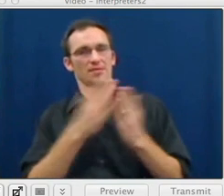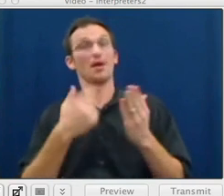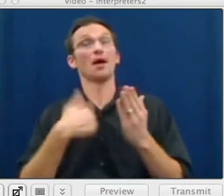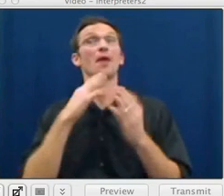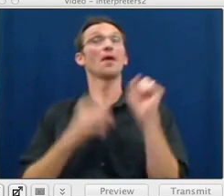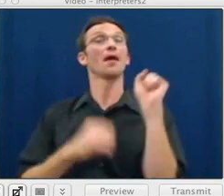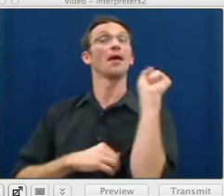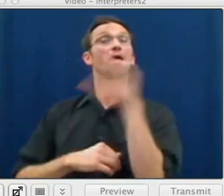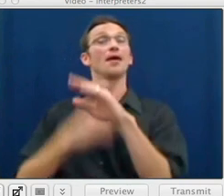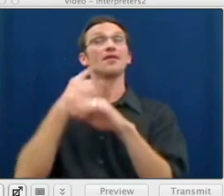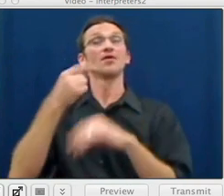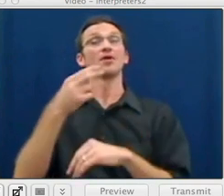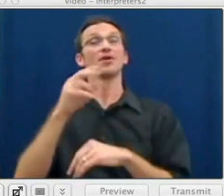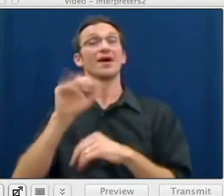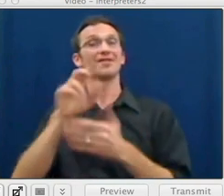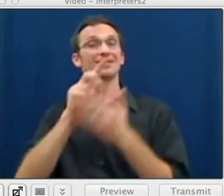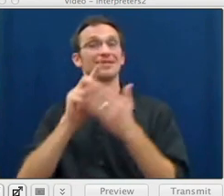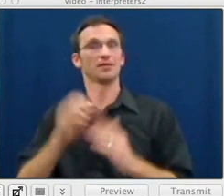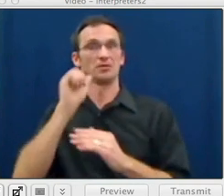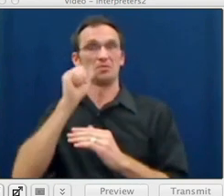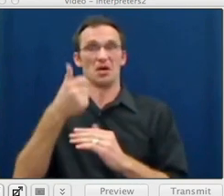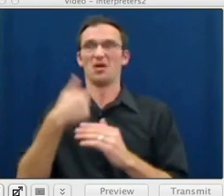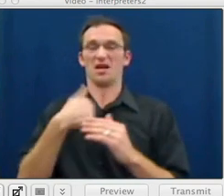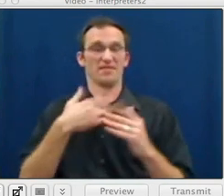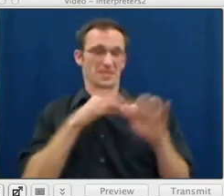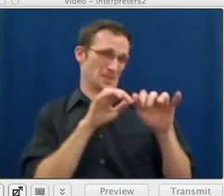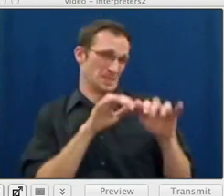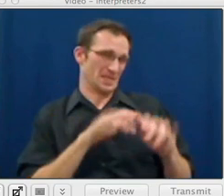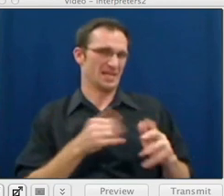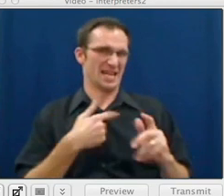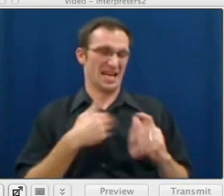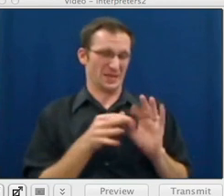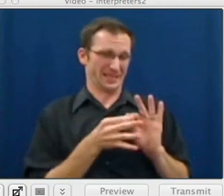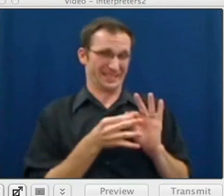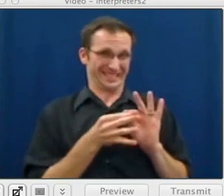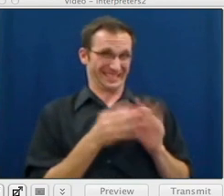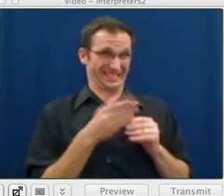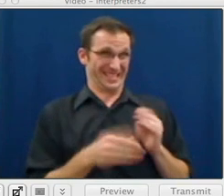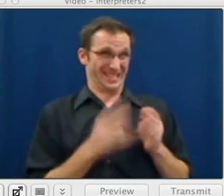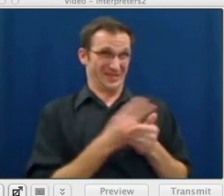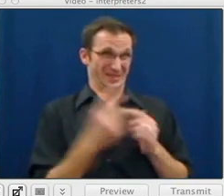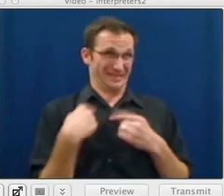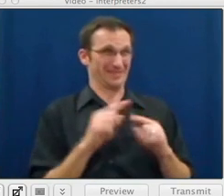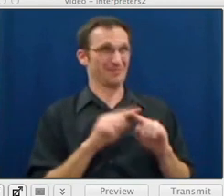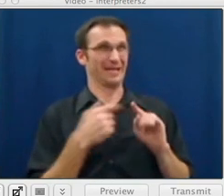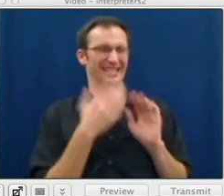having separation anxiety. It's been done for about 2 weeks, but I can't send it off.